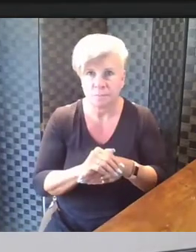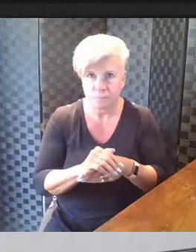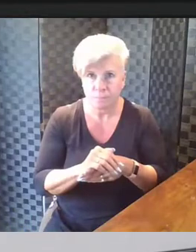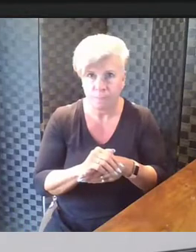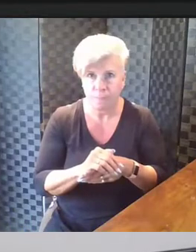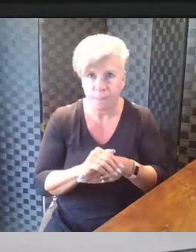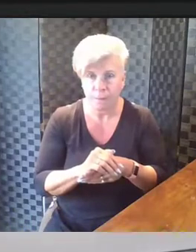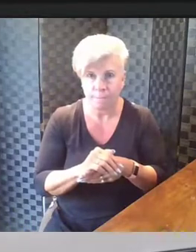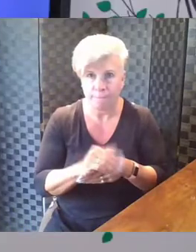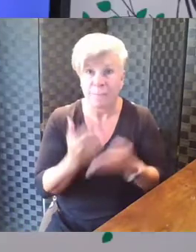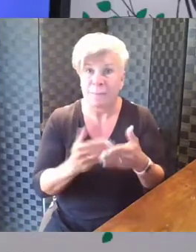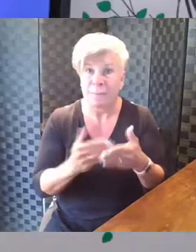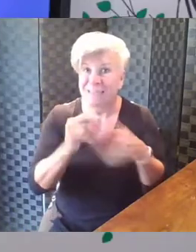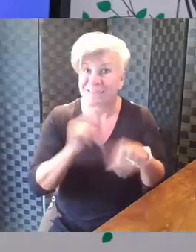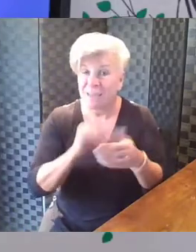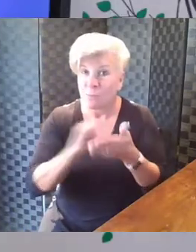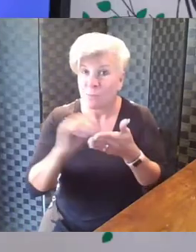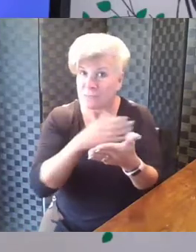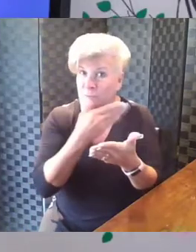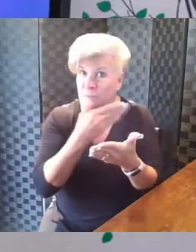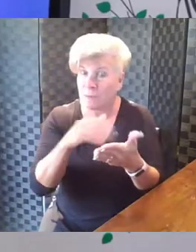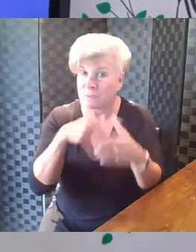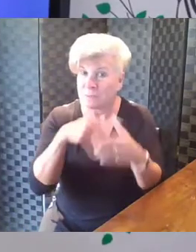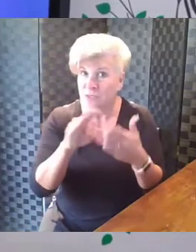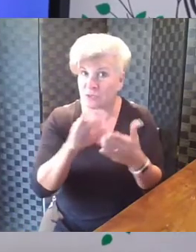our journal next time. Let's get started.